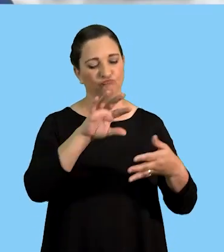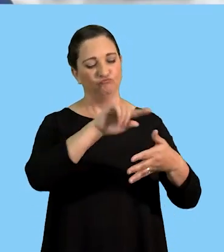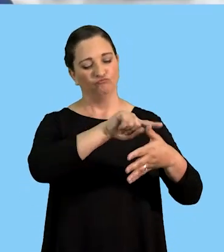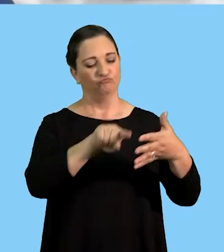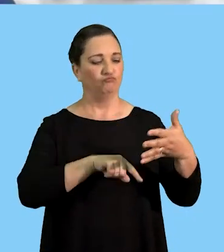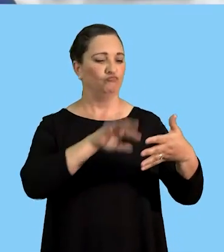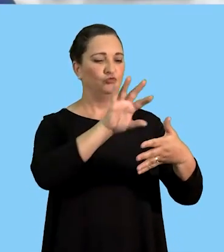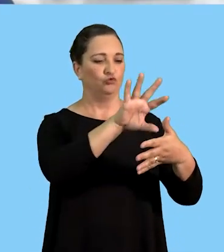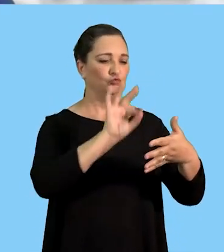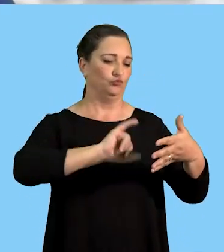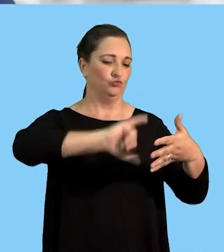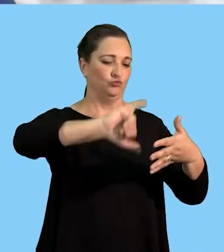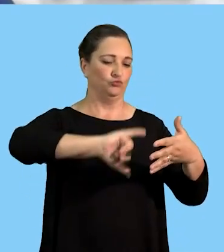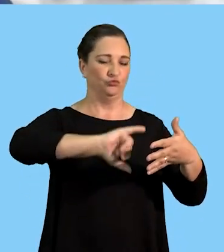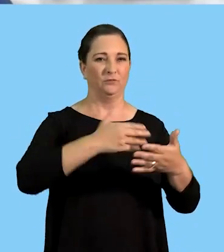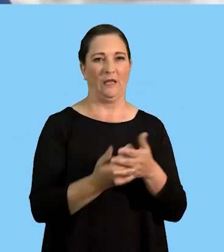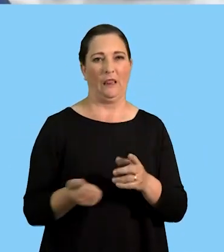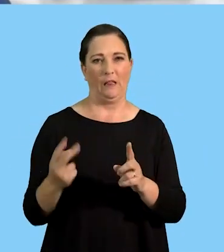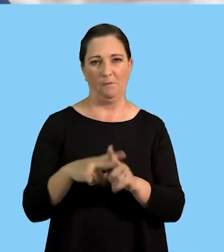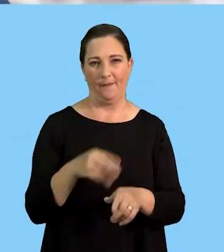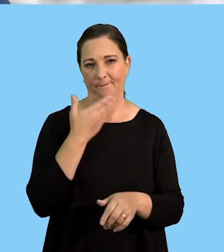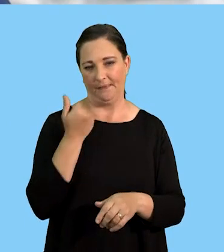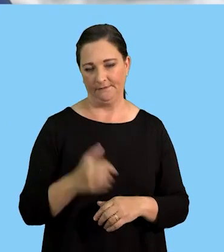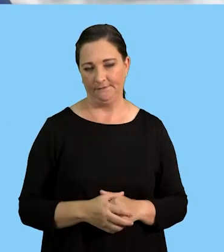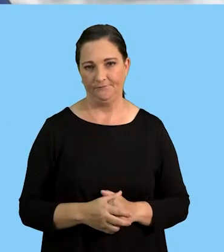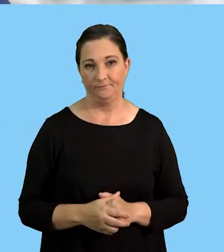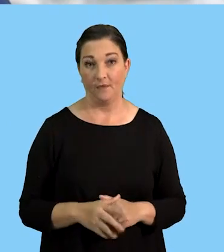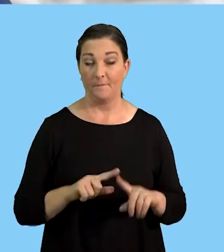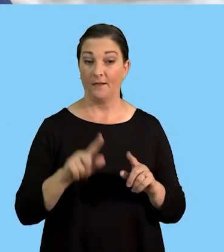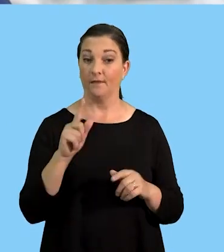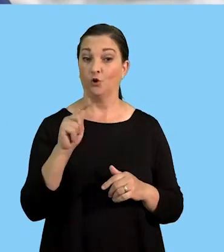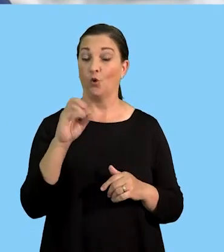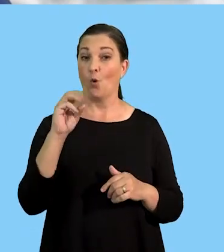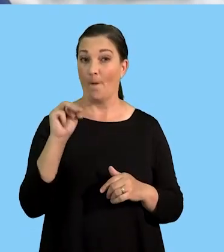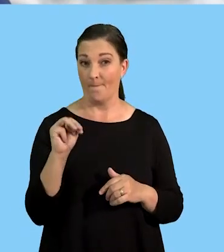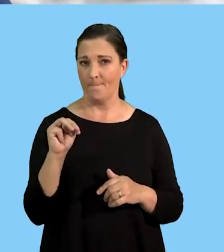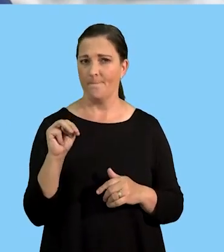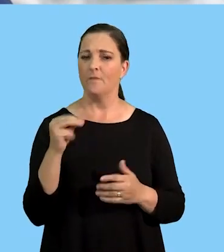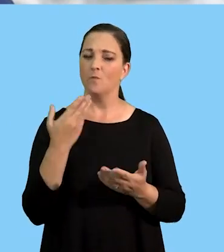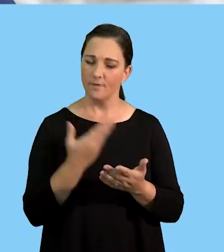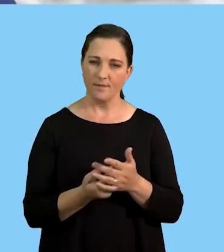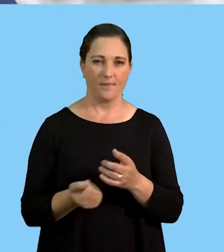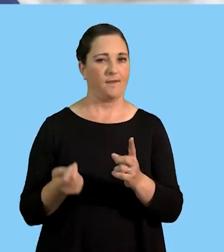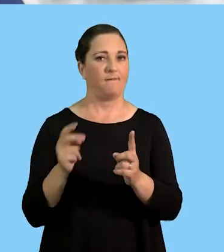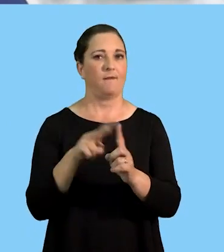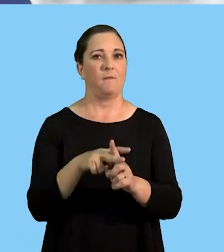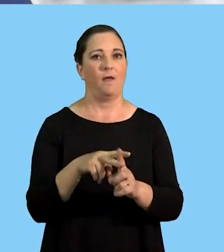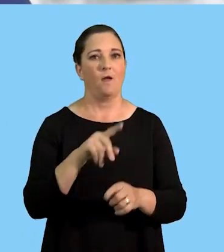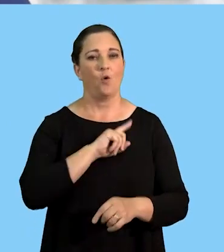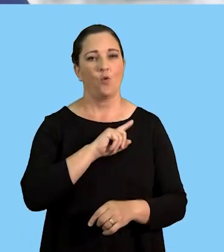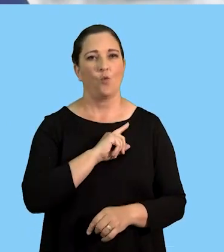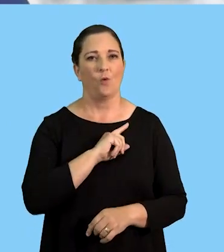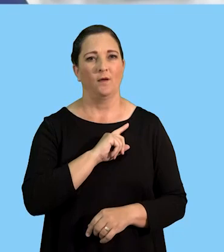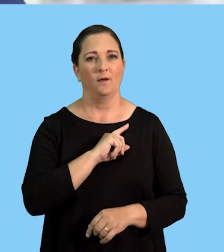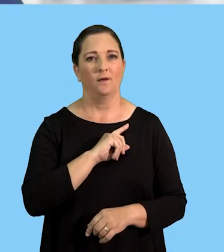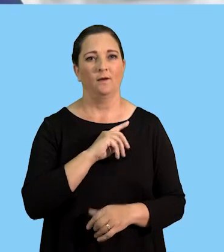you decide on which leadership style to be applied. So Tom's leadership style can be applied when now